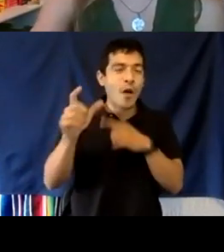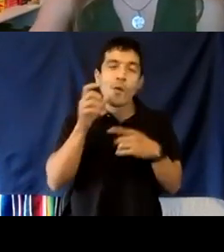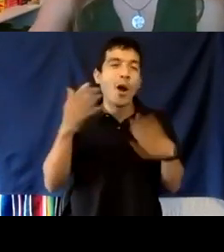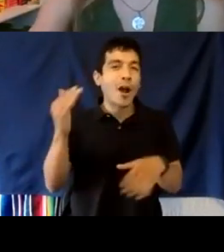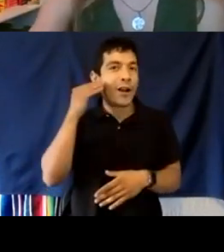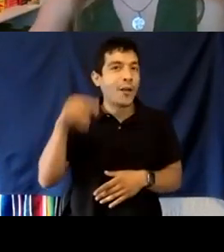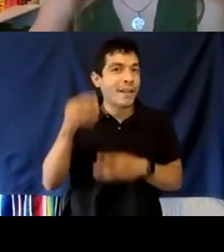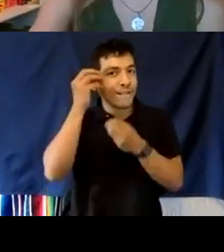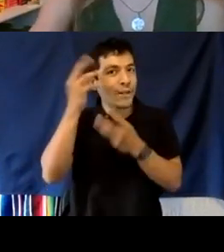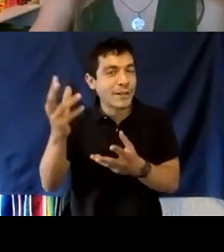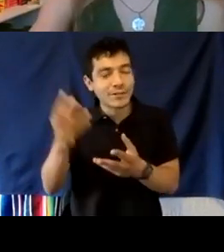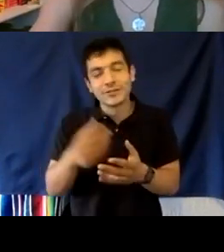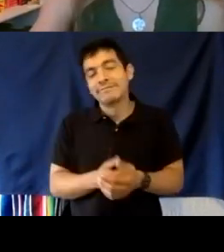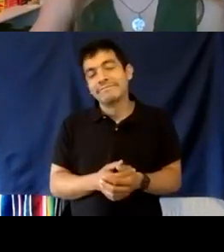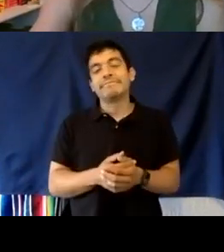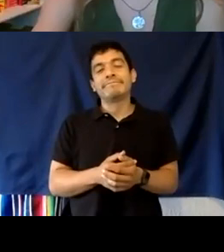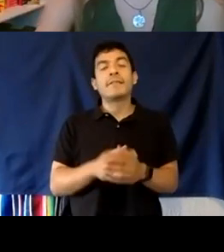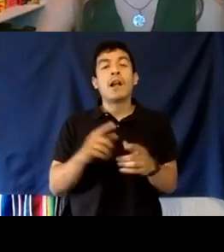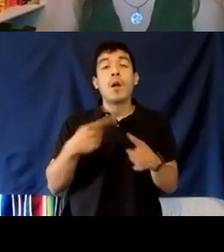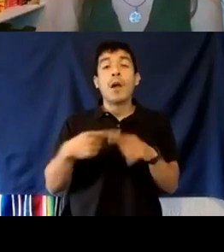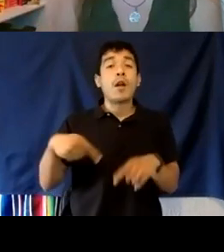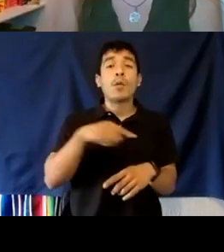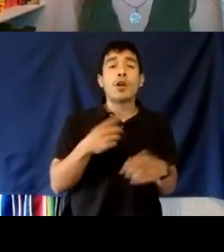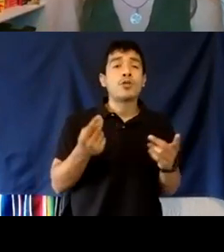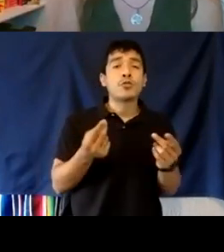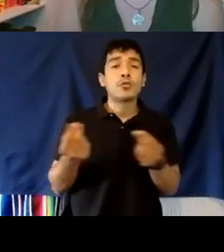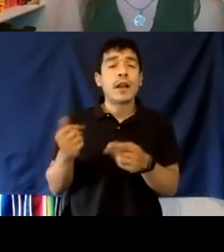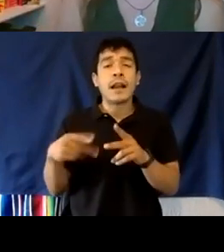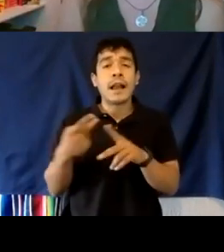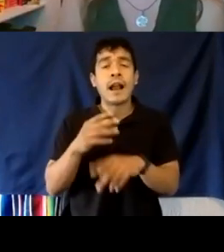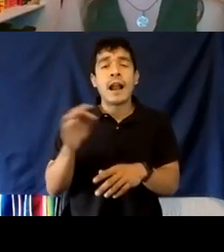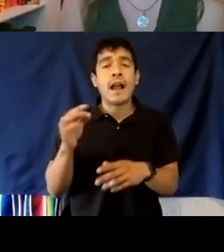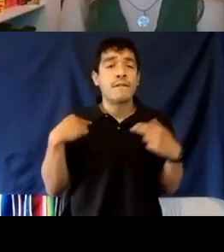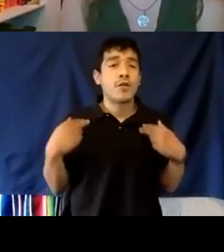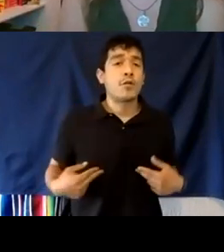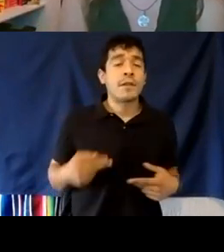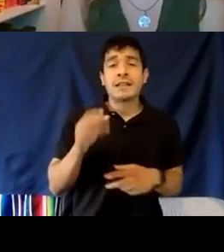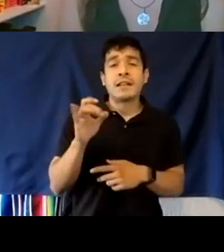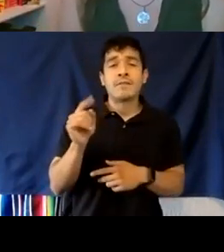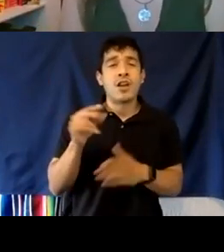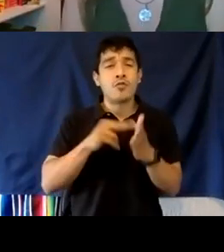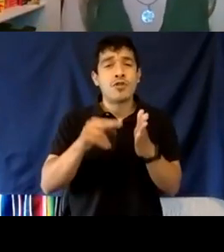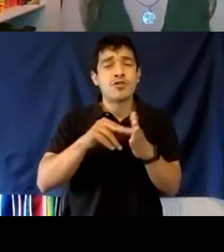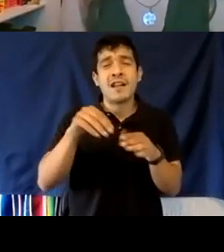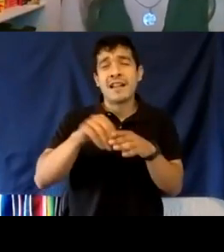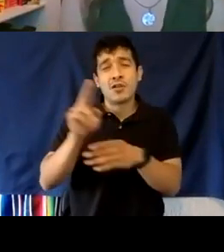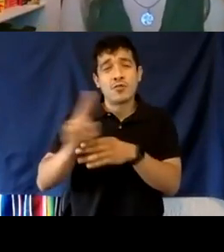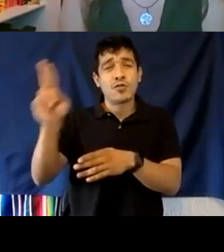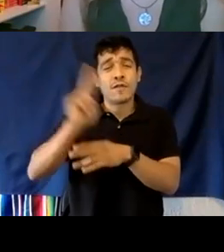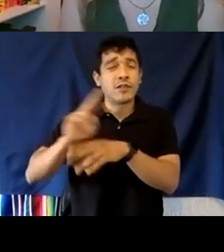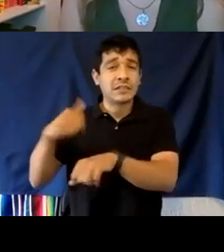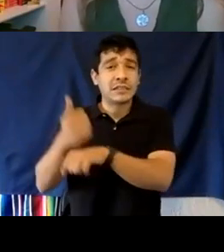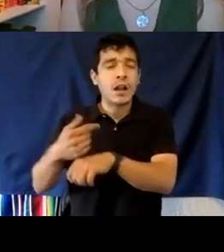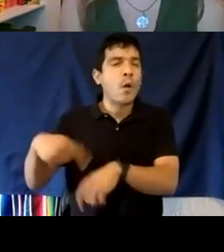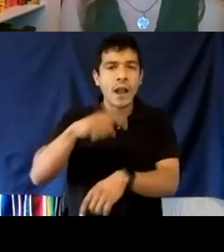but you know, when we do any kind of human subjects research at a university setting, we have to be trained to do